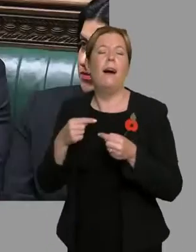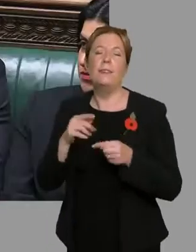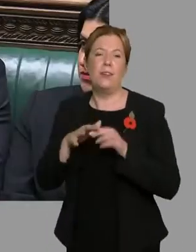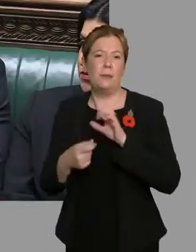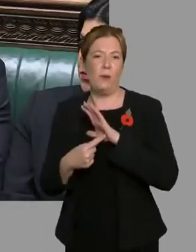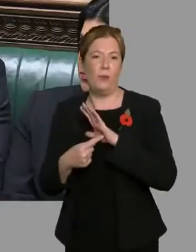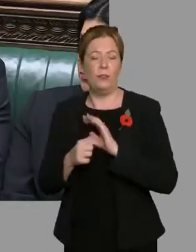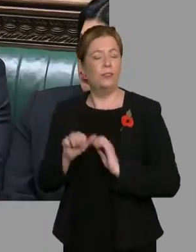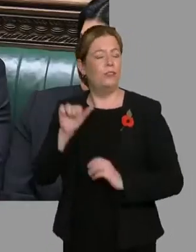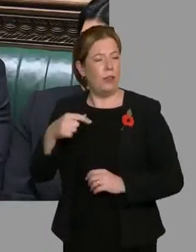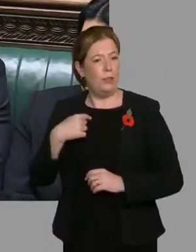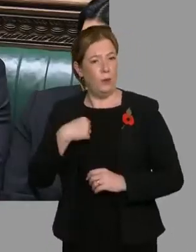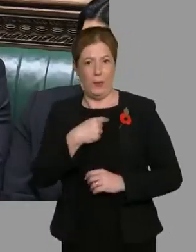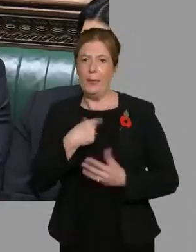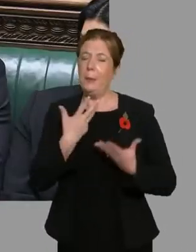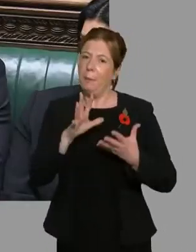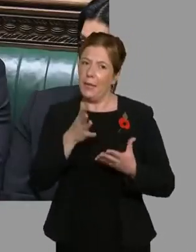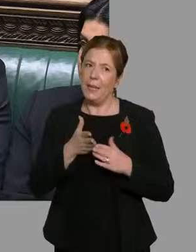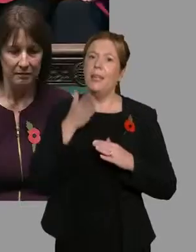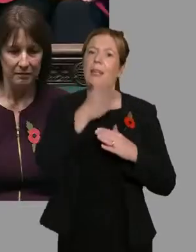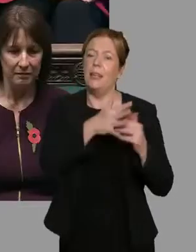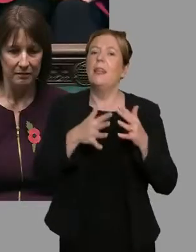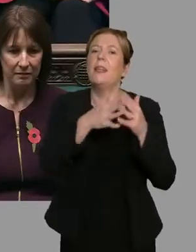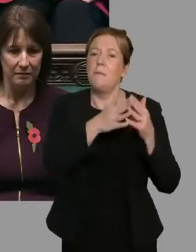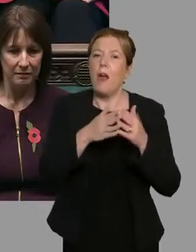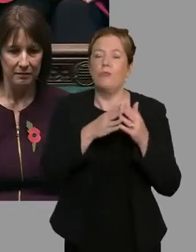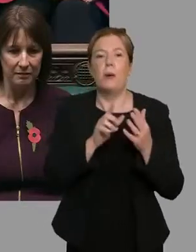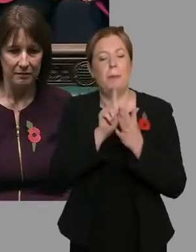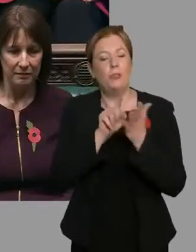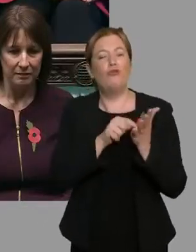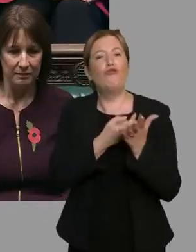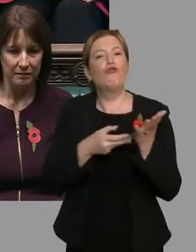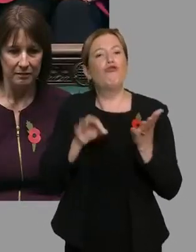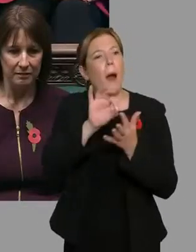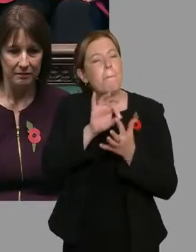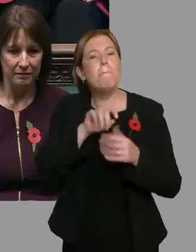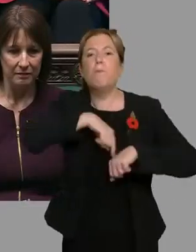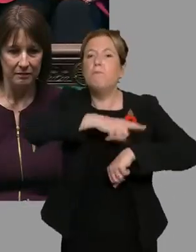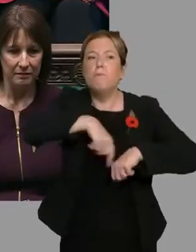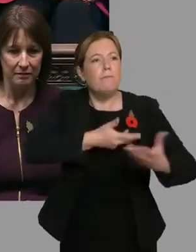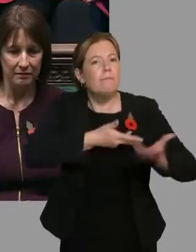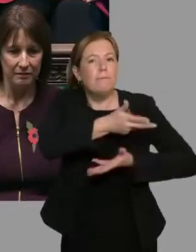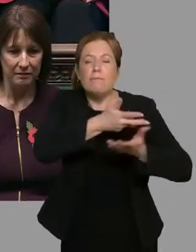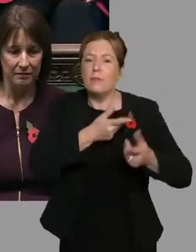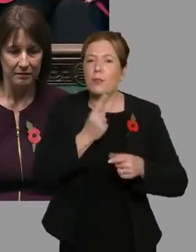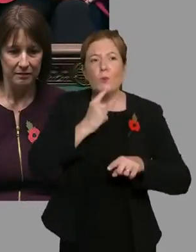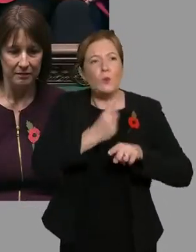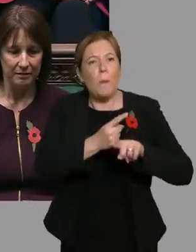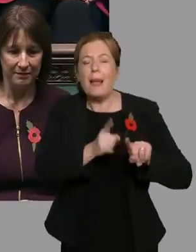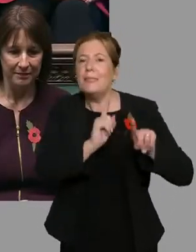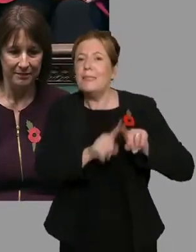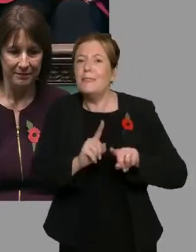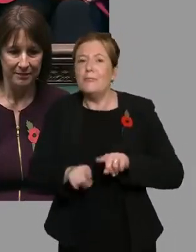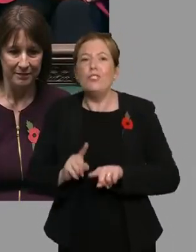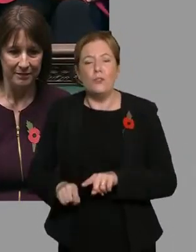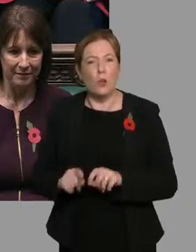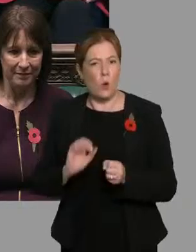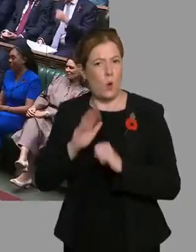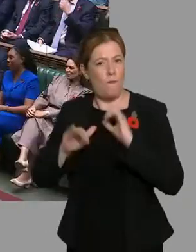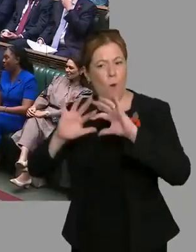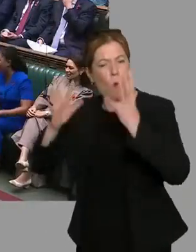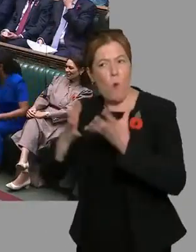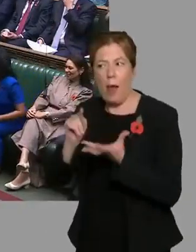dinner for about a couple of hours, and we discussed a number of issues of global significance. It was a very constructive